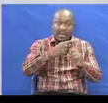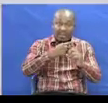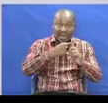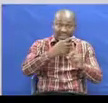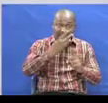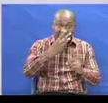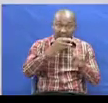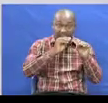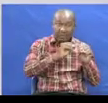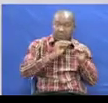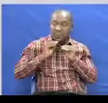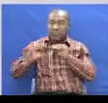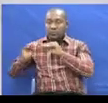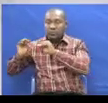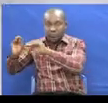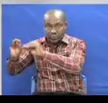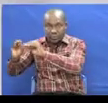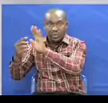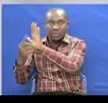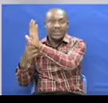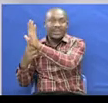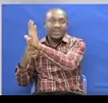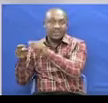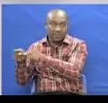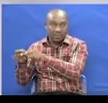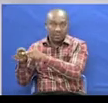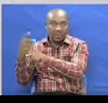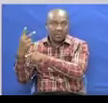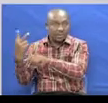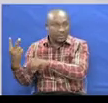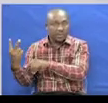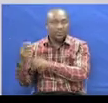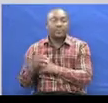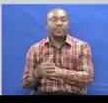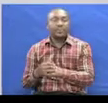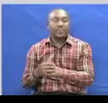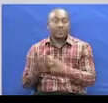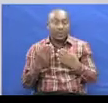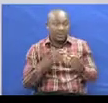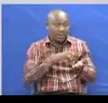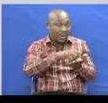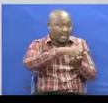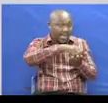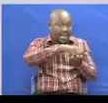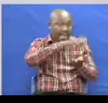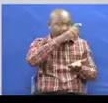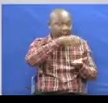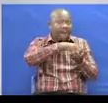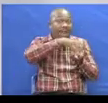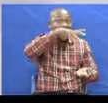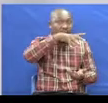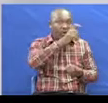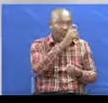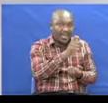another side. So when the variable x is alone, it means we are going